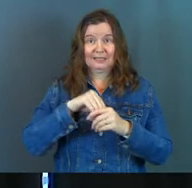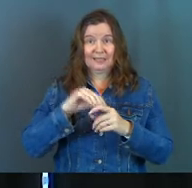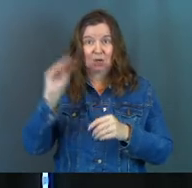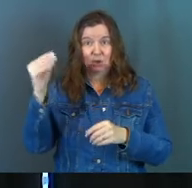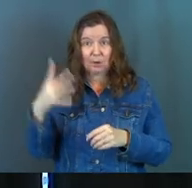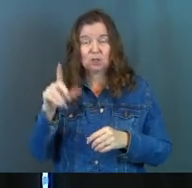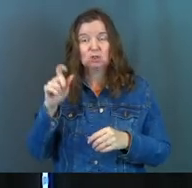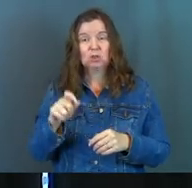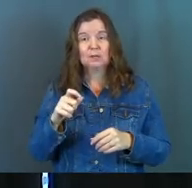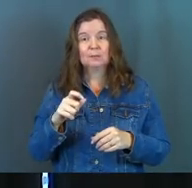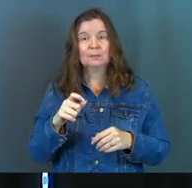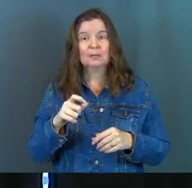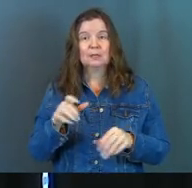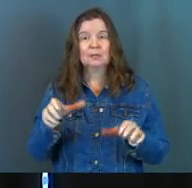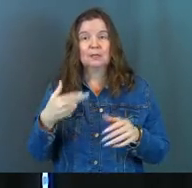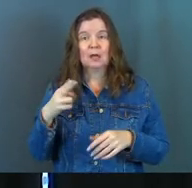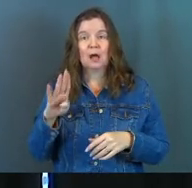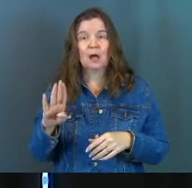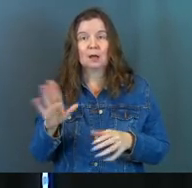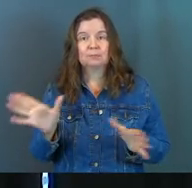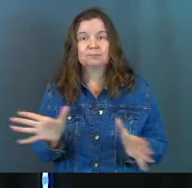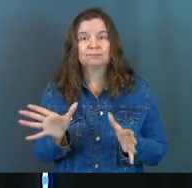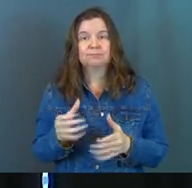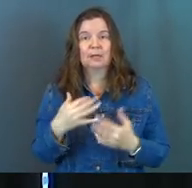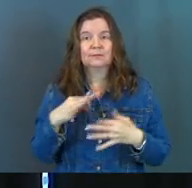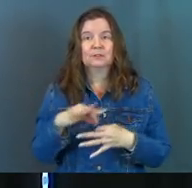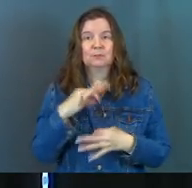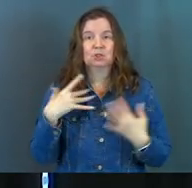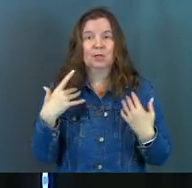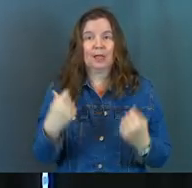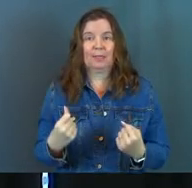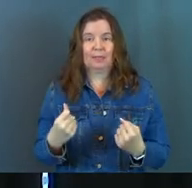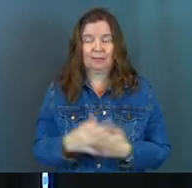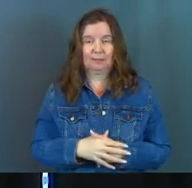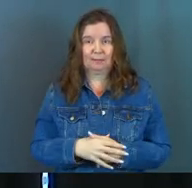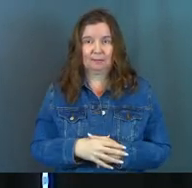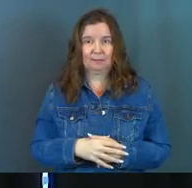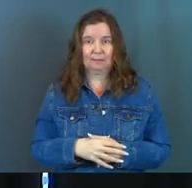of Grace should be hubs of spiritual health.